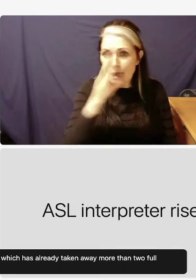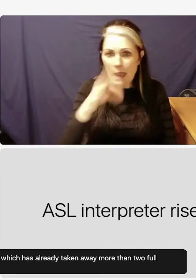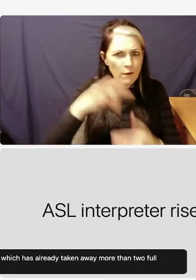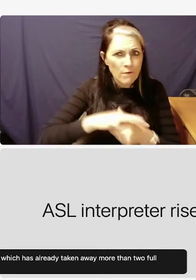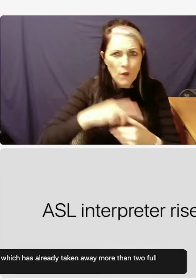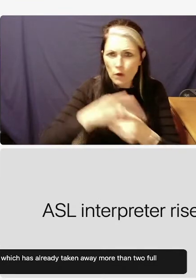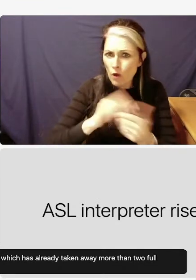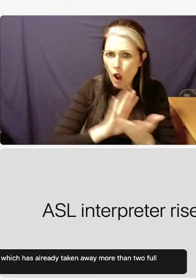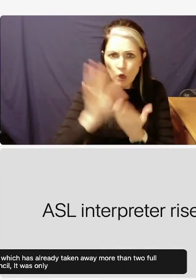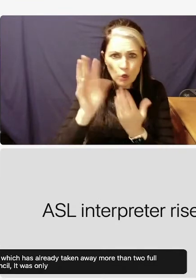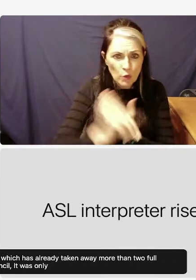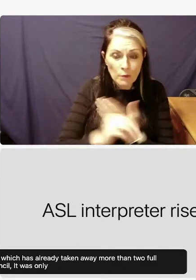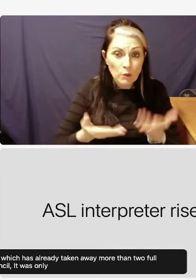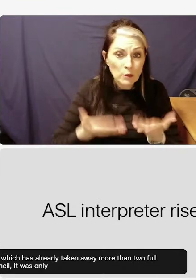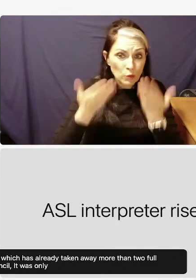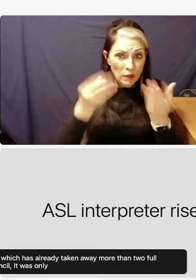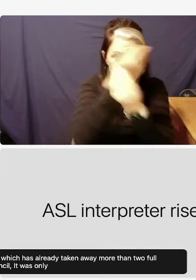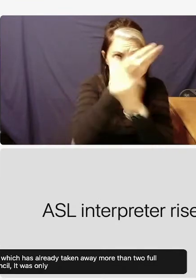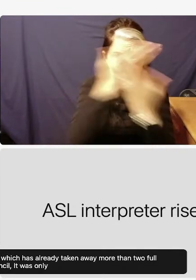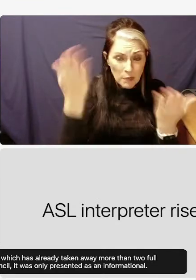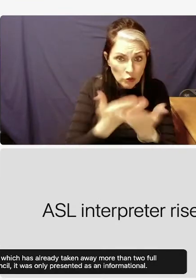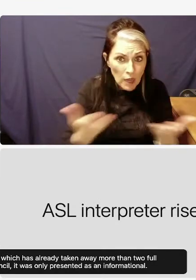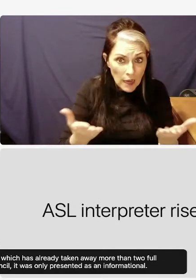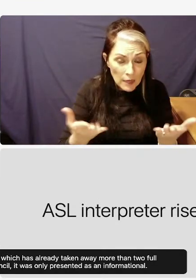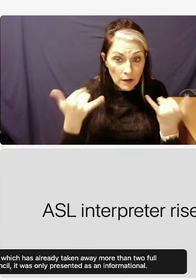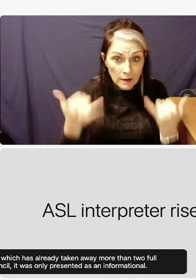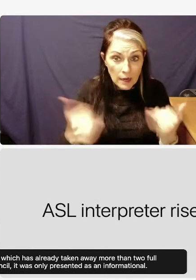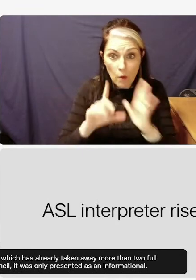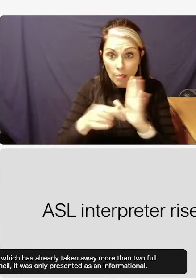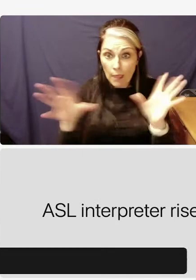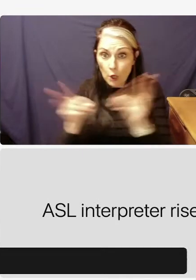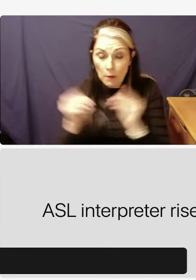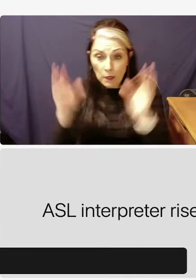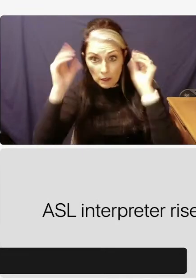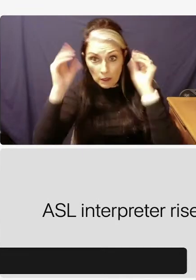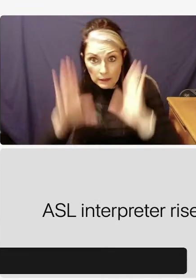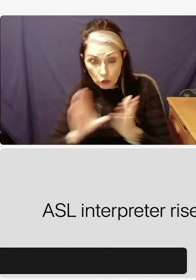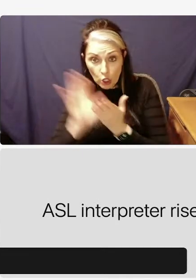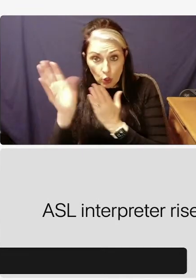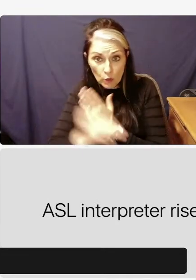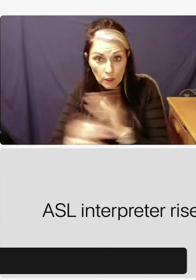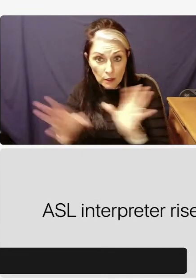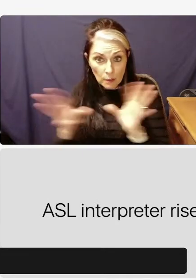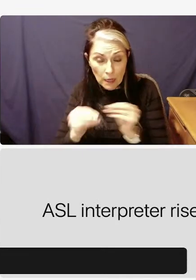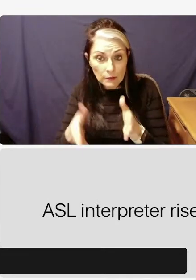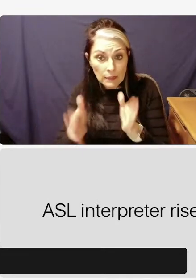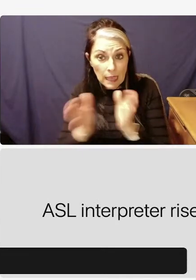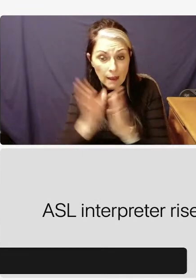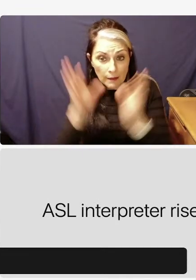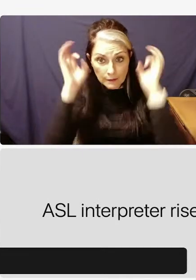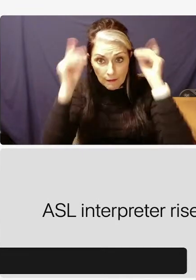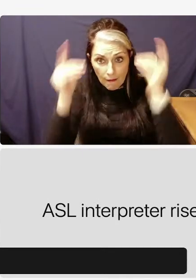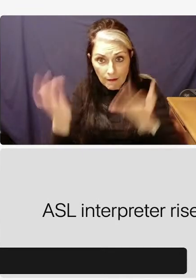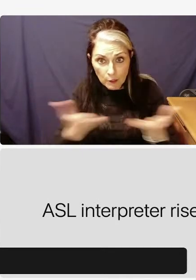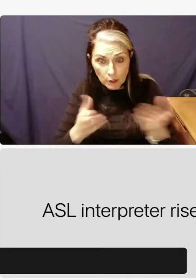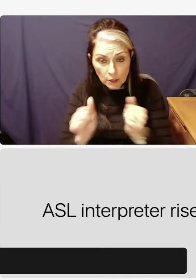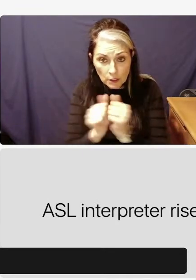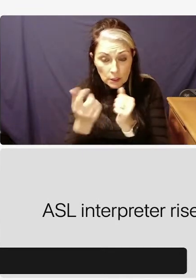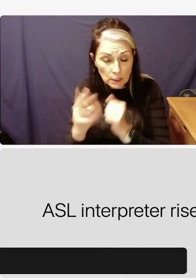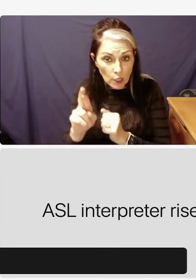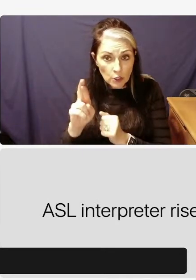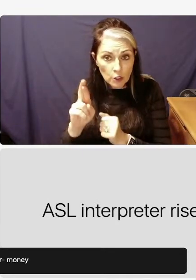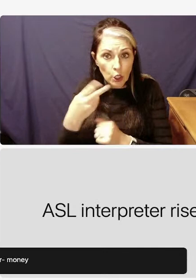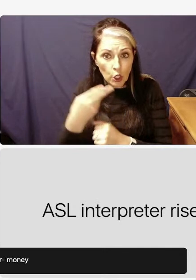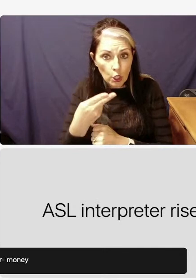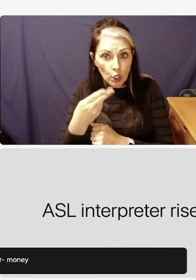was only presented as an informational item and at a later meeting the teachers and curriculum council asked ed services with dr jimenez